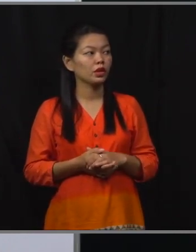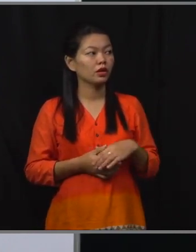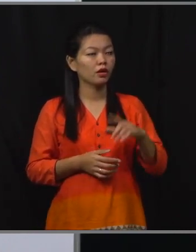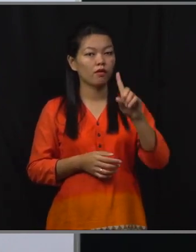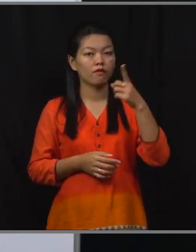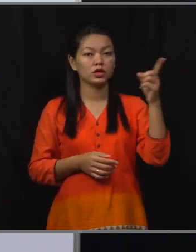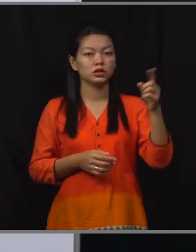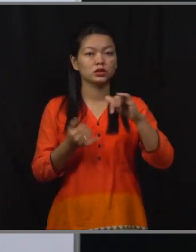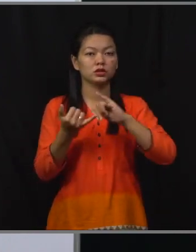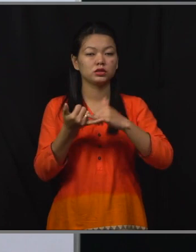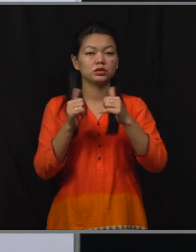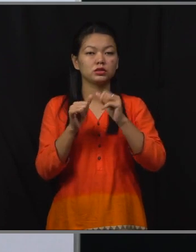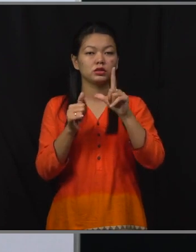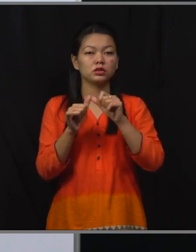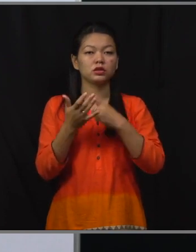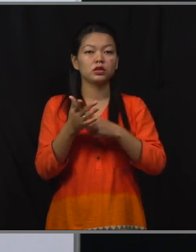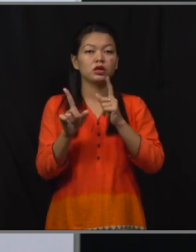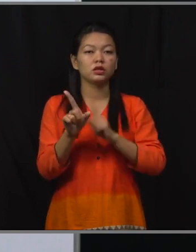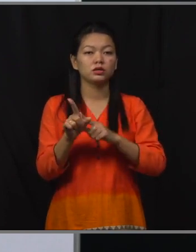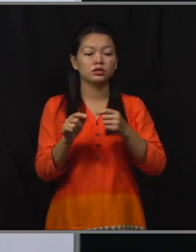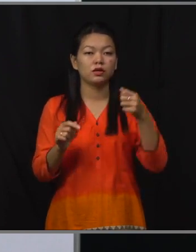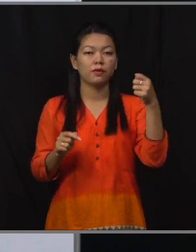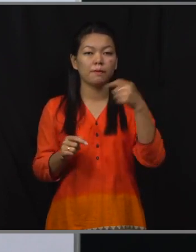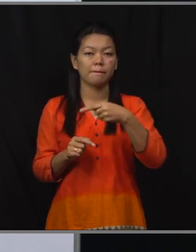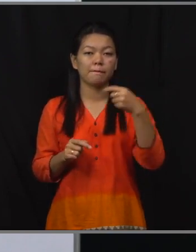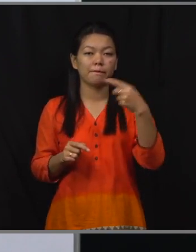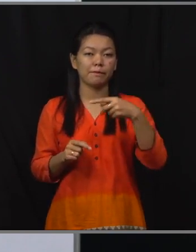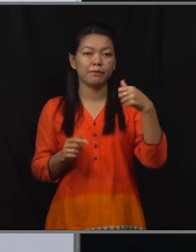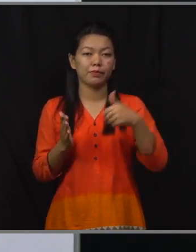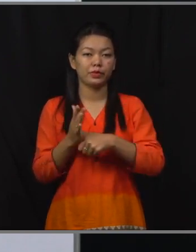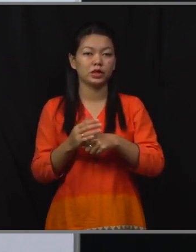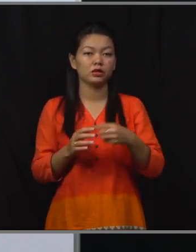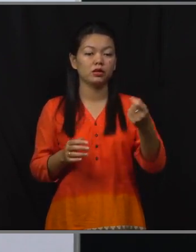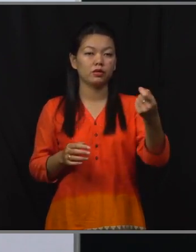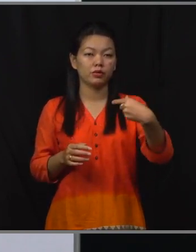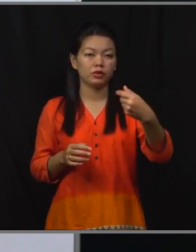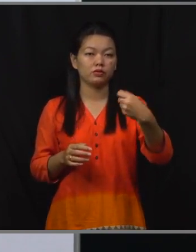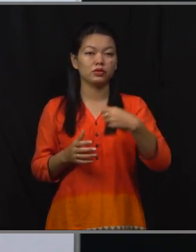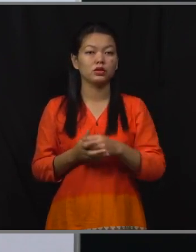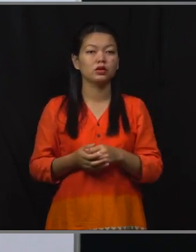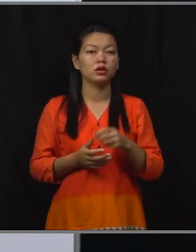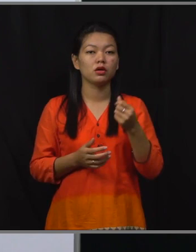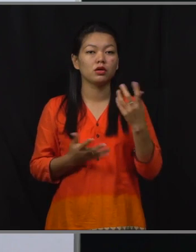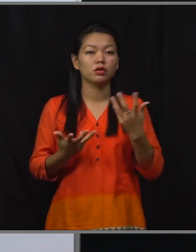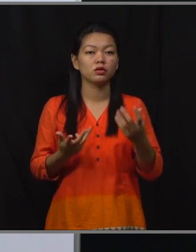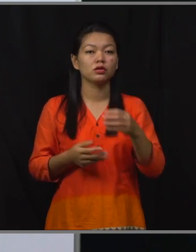Salary. First, on the debit side, you have two salary, that is 2,000, 22,000.